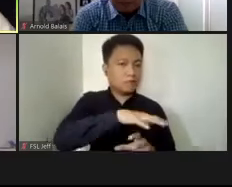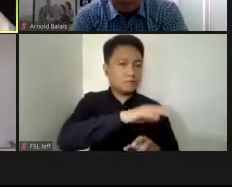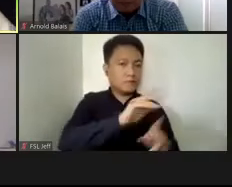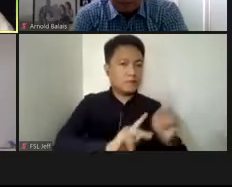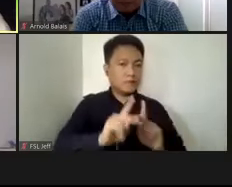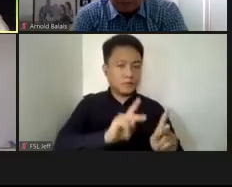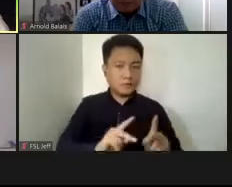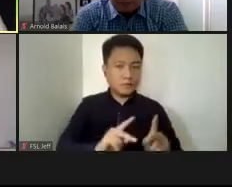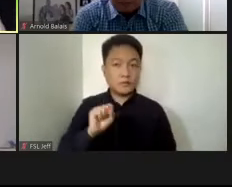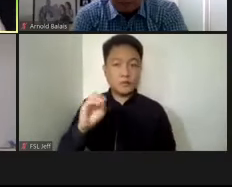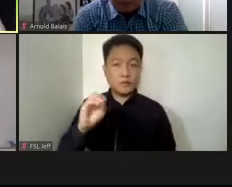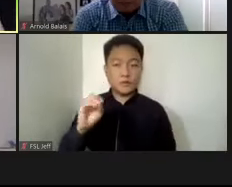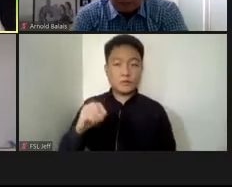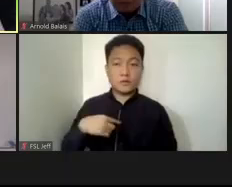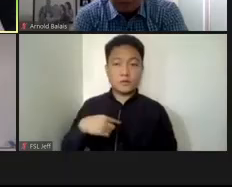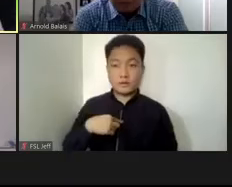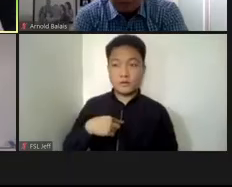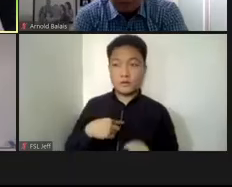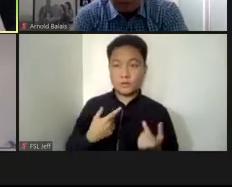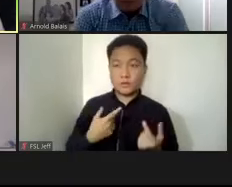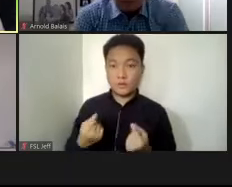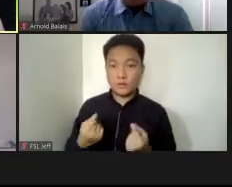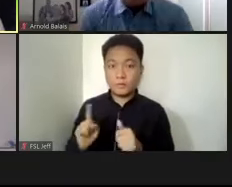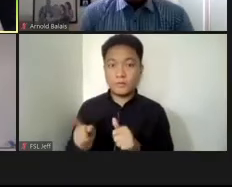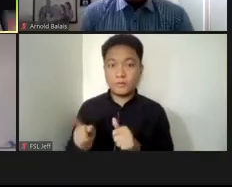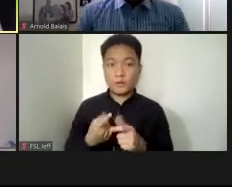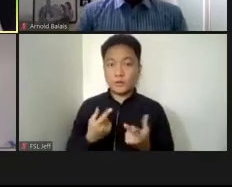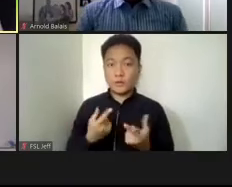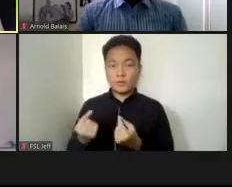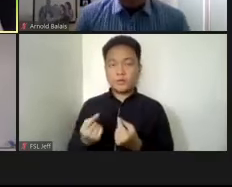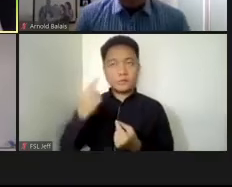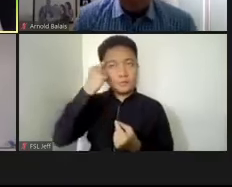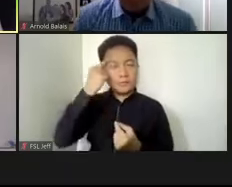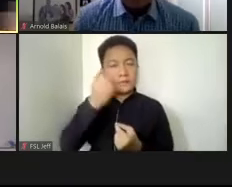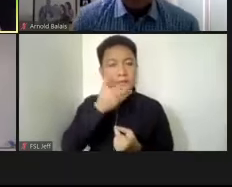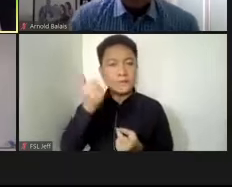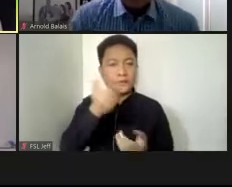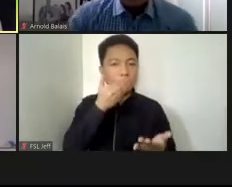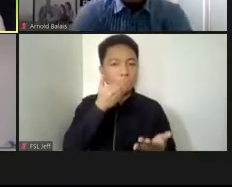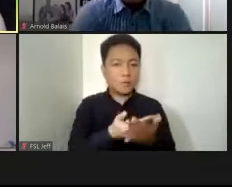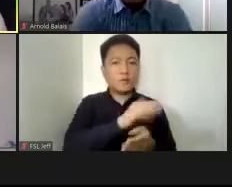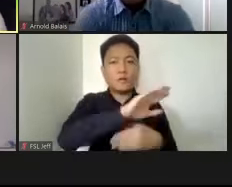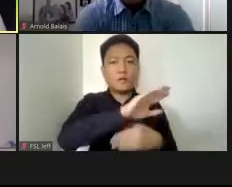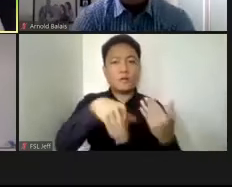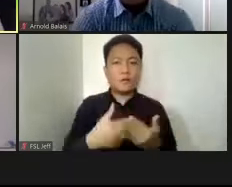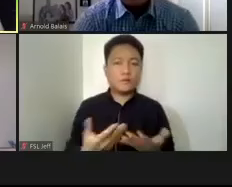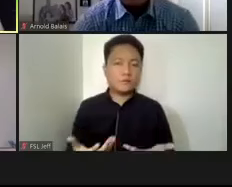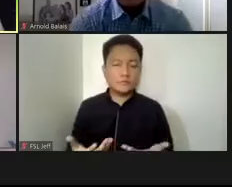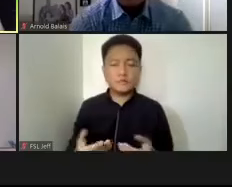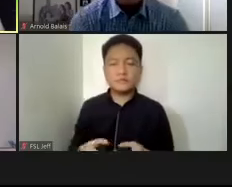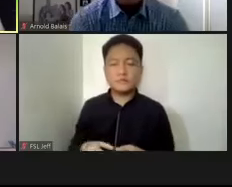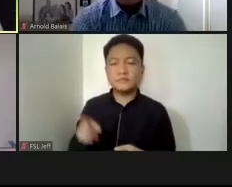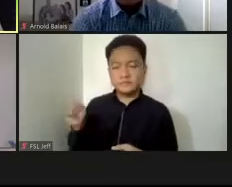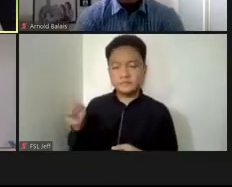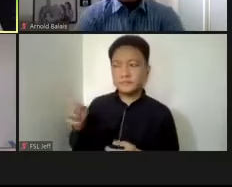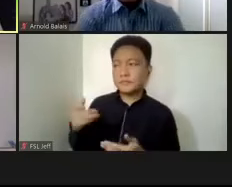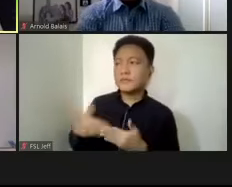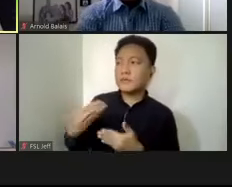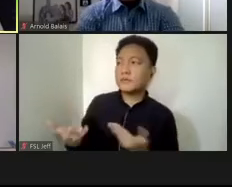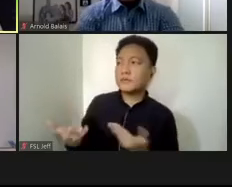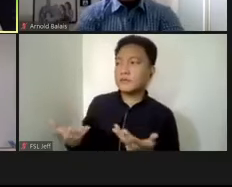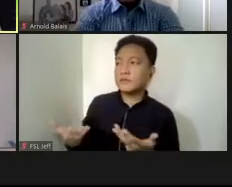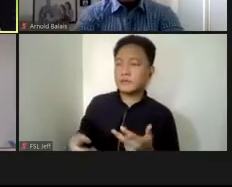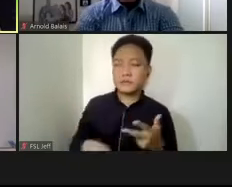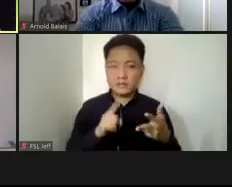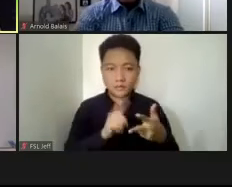so what's next? And he said, country. And I said, huh? Really? Country? And at that time, my kids were very young. So I was